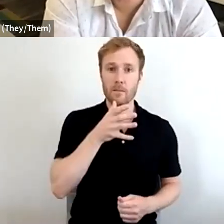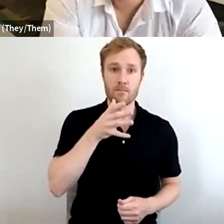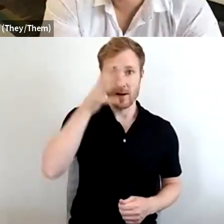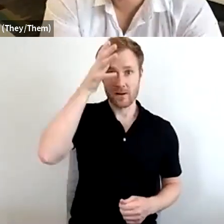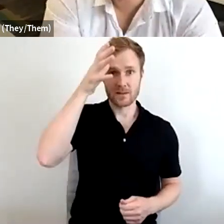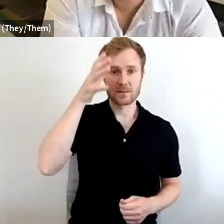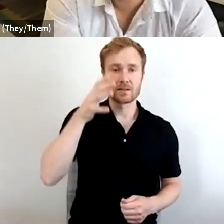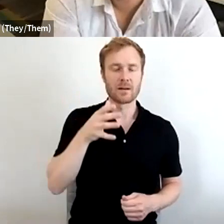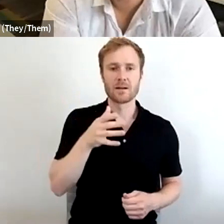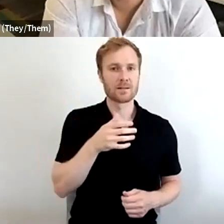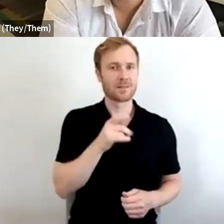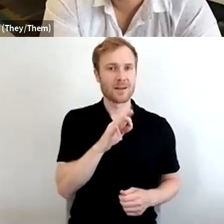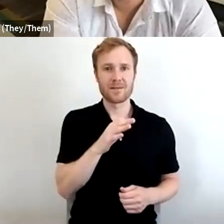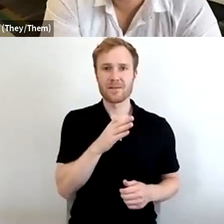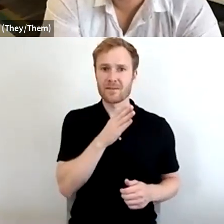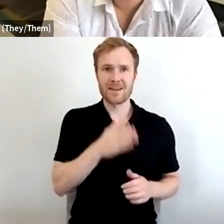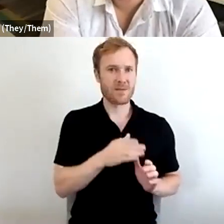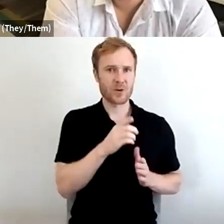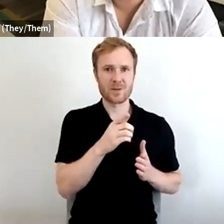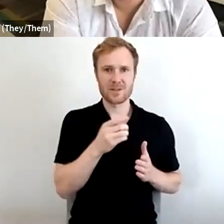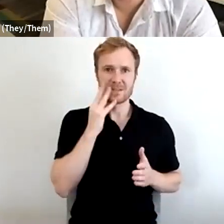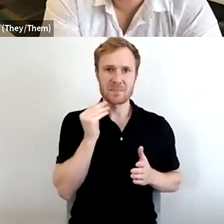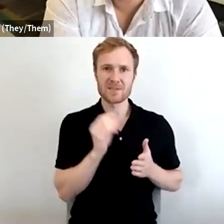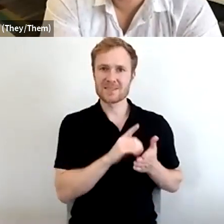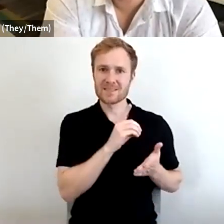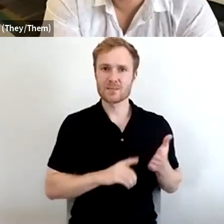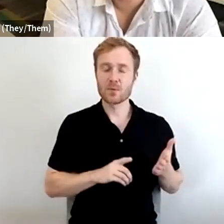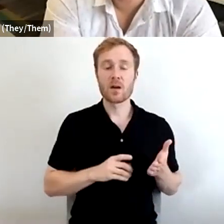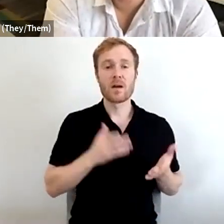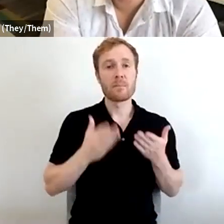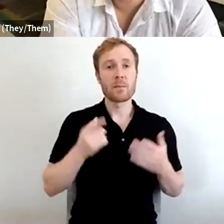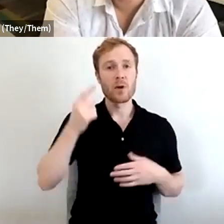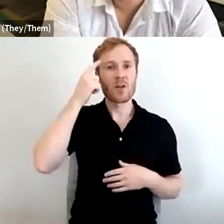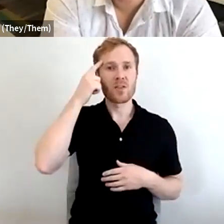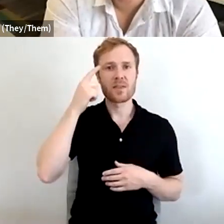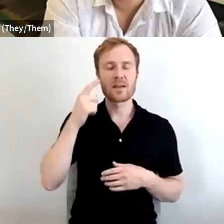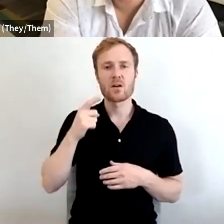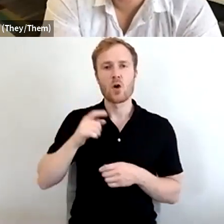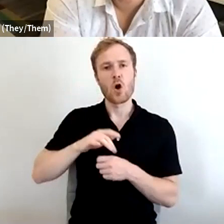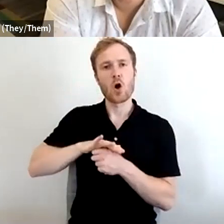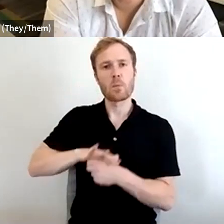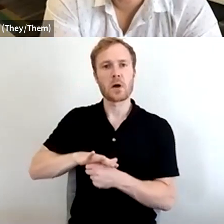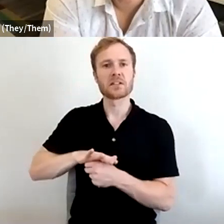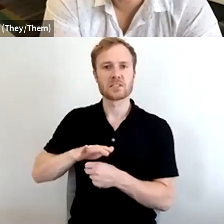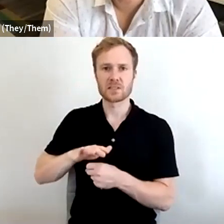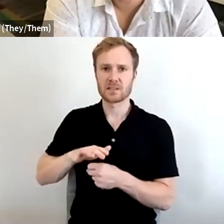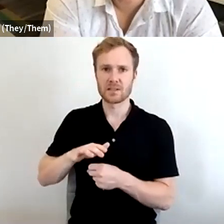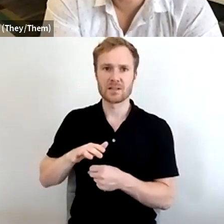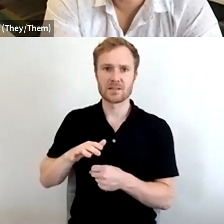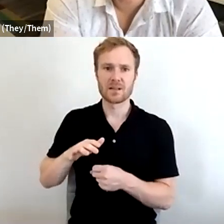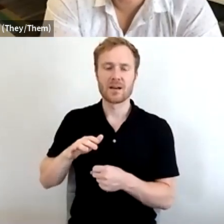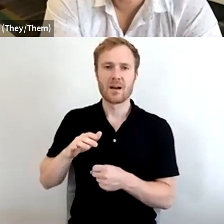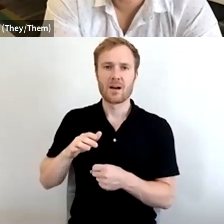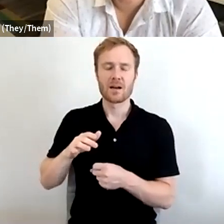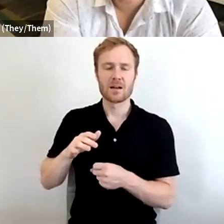against in any other way, you may think that oppression is that like harsh name we can all come up with a short list of, when that's not